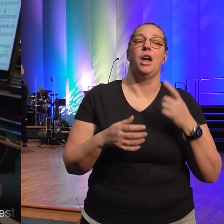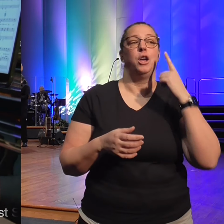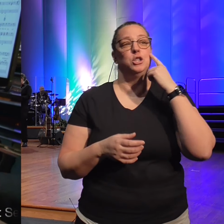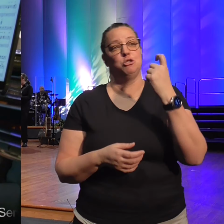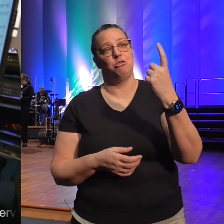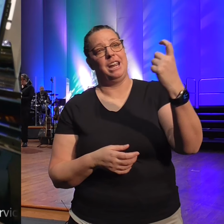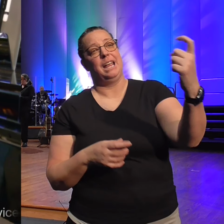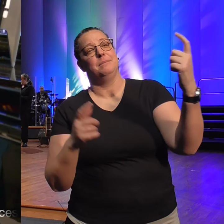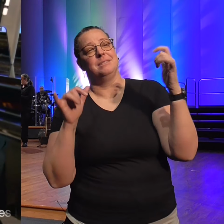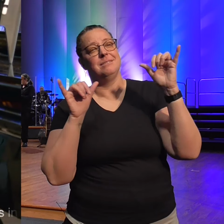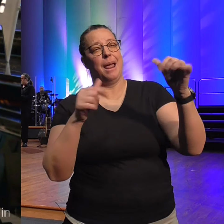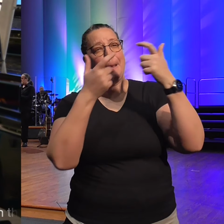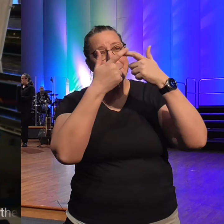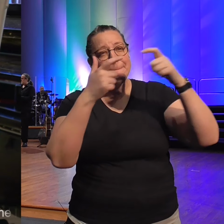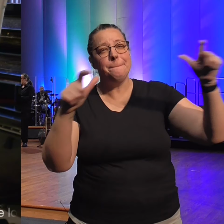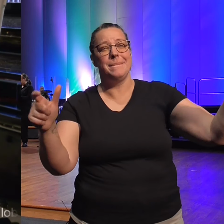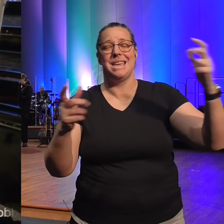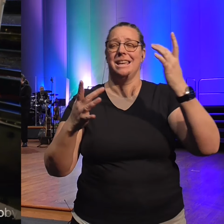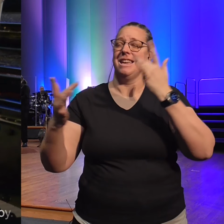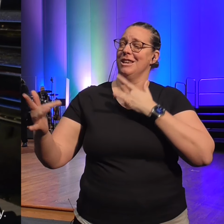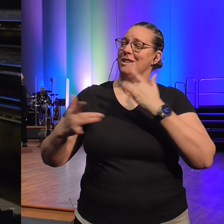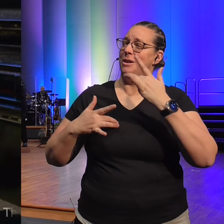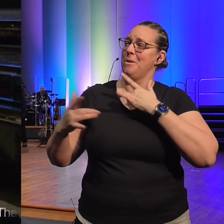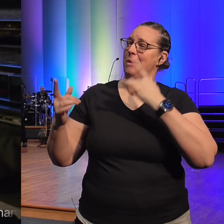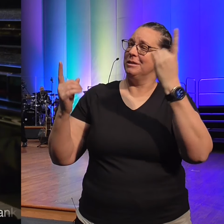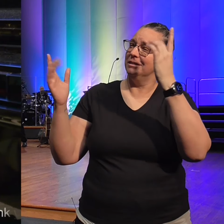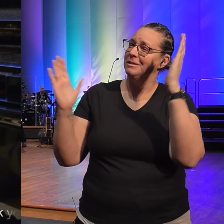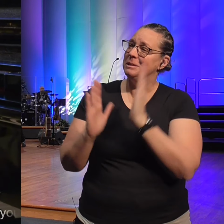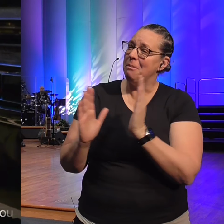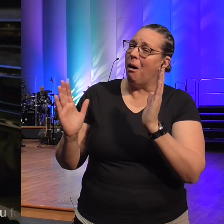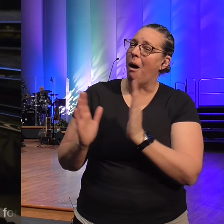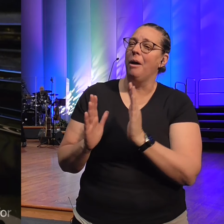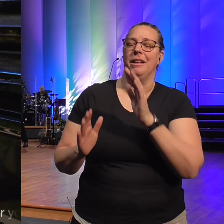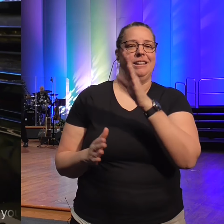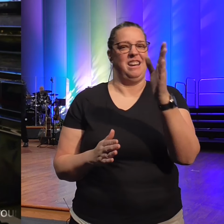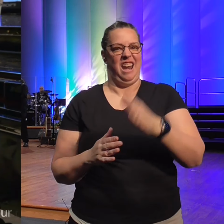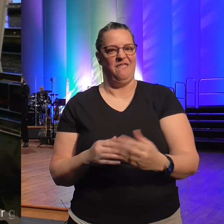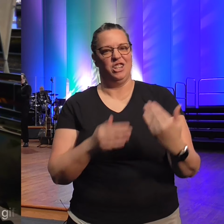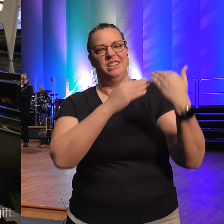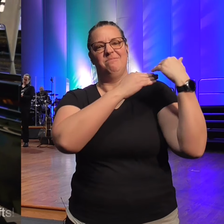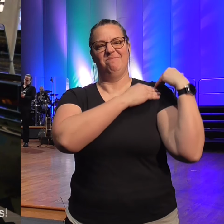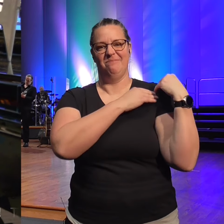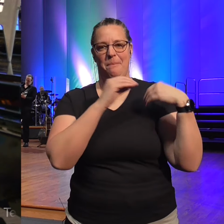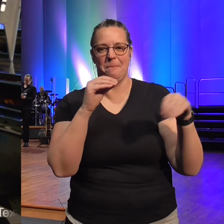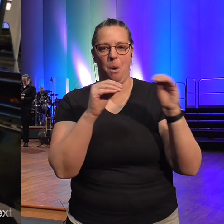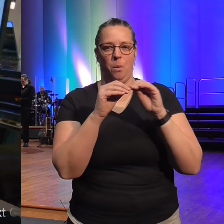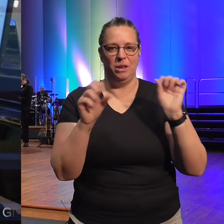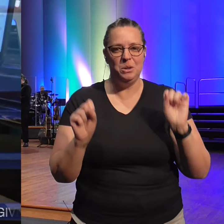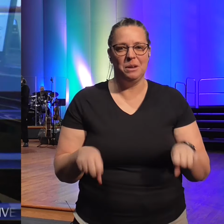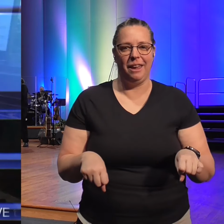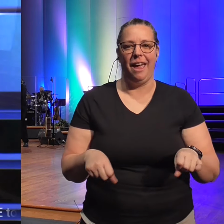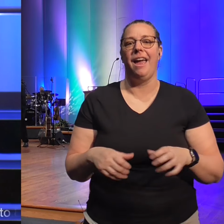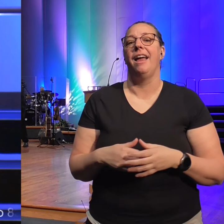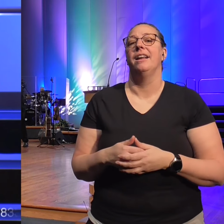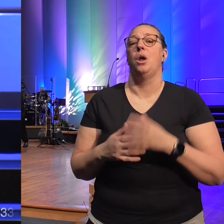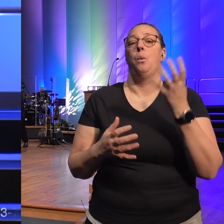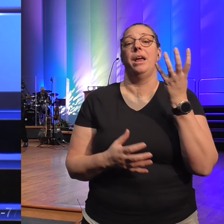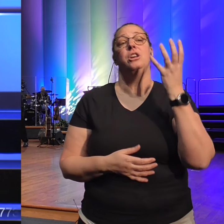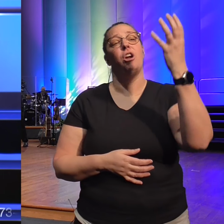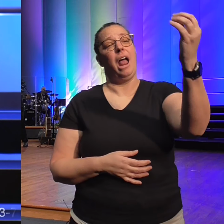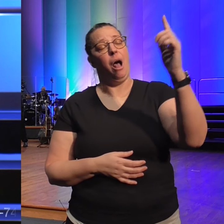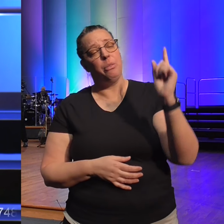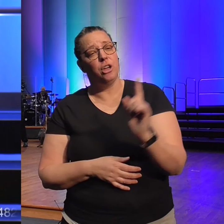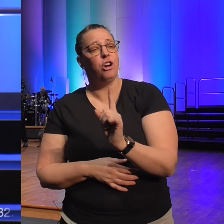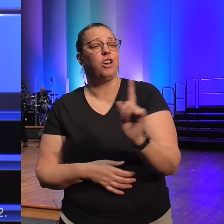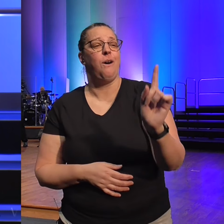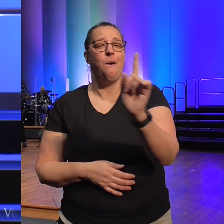dreams stay big, your worries stay small. You never need to carry more than you can hold. And while you're out there